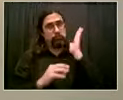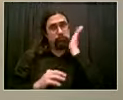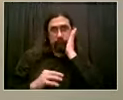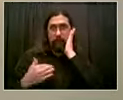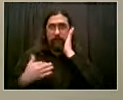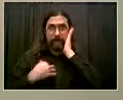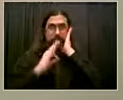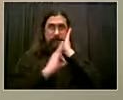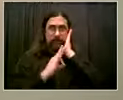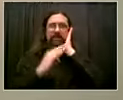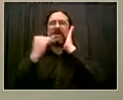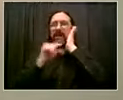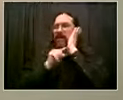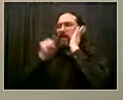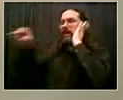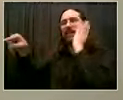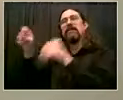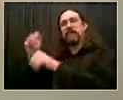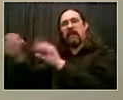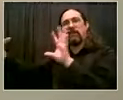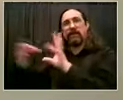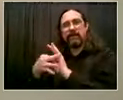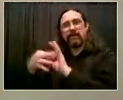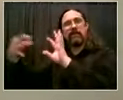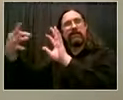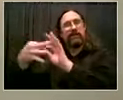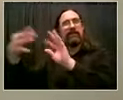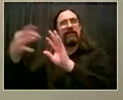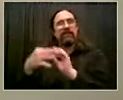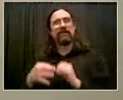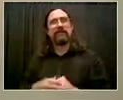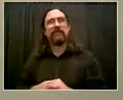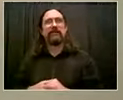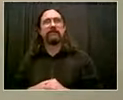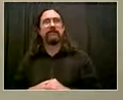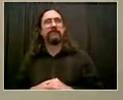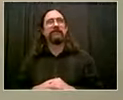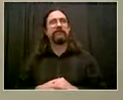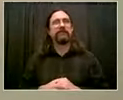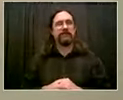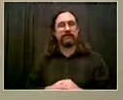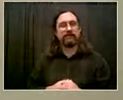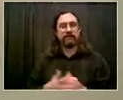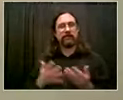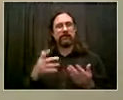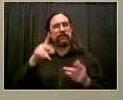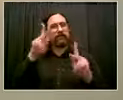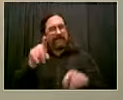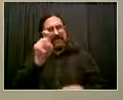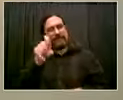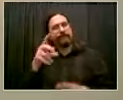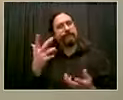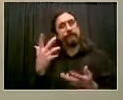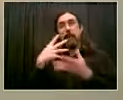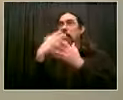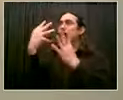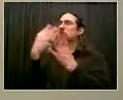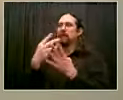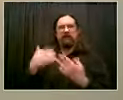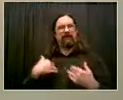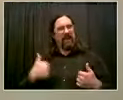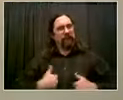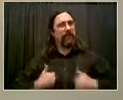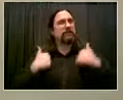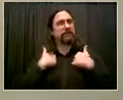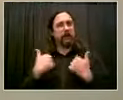a system, I think, for all New Yorkers that are impacted by the justice system to say, we have a place for you to begin and start your life.